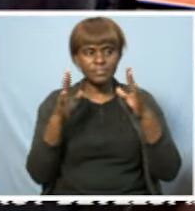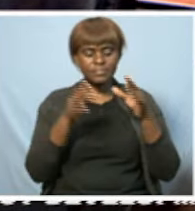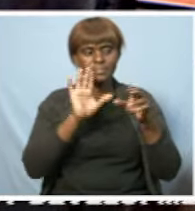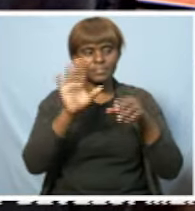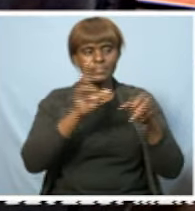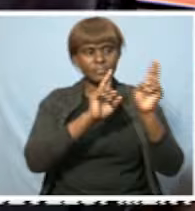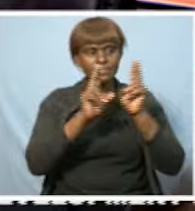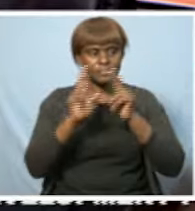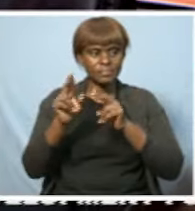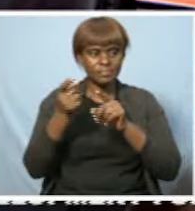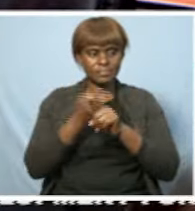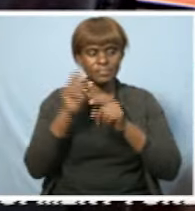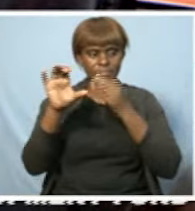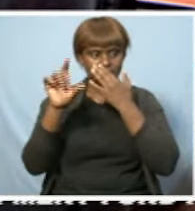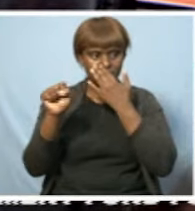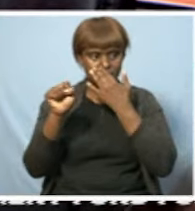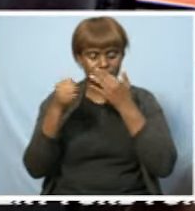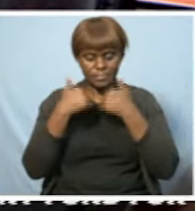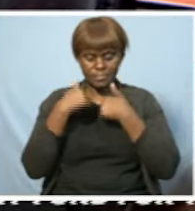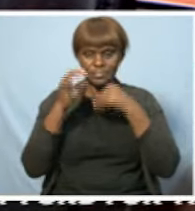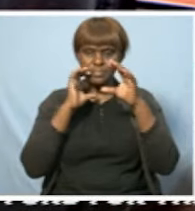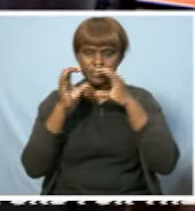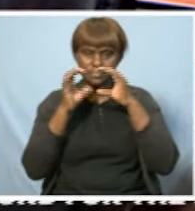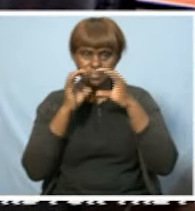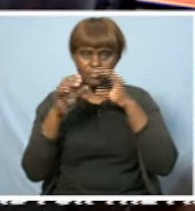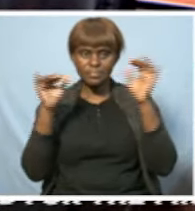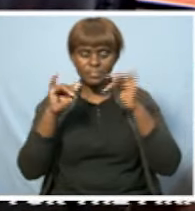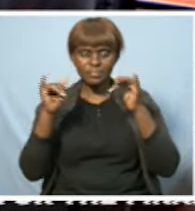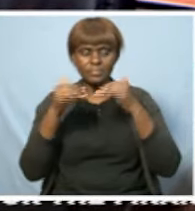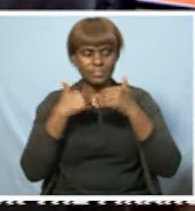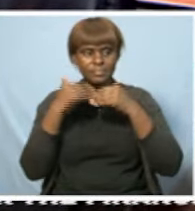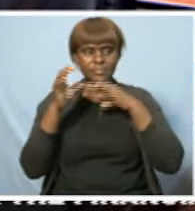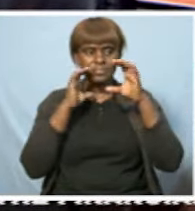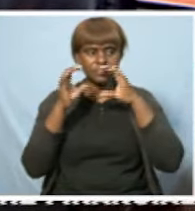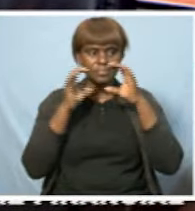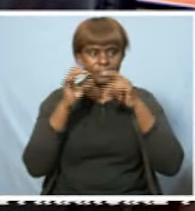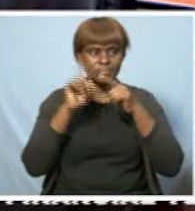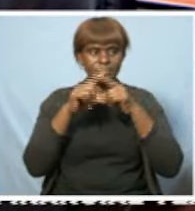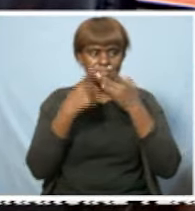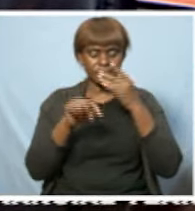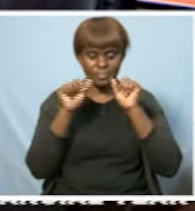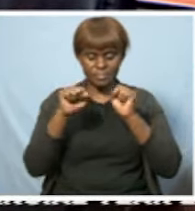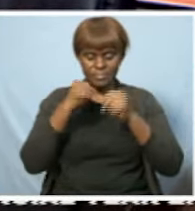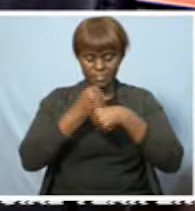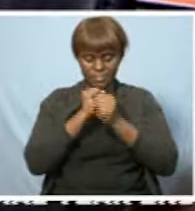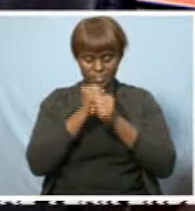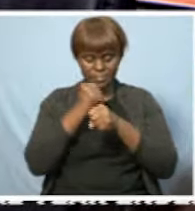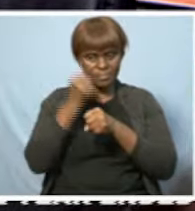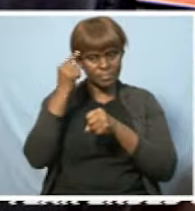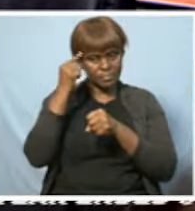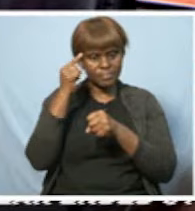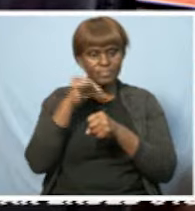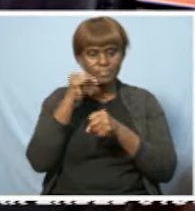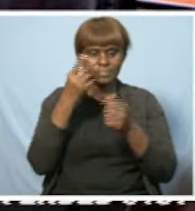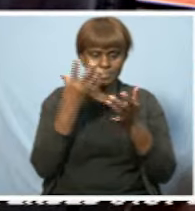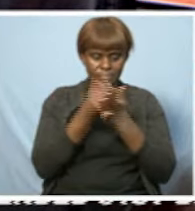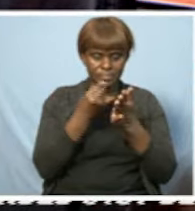by the CS. Yes, you have correspondences, but what can cause the government not to fund a